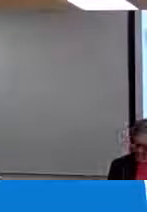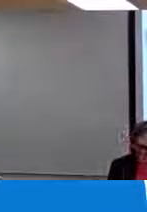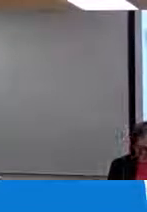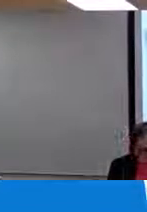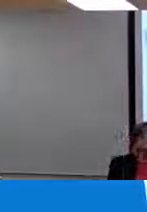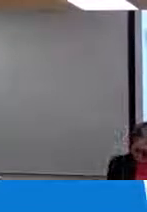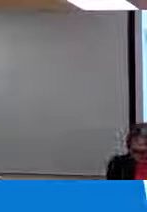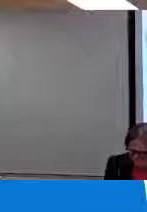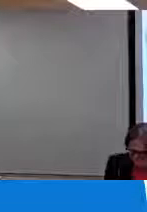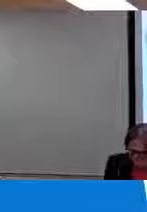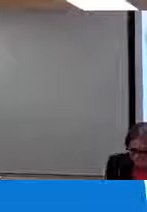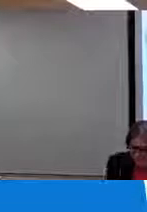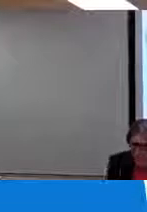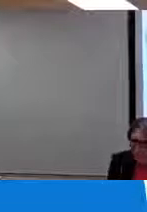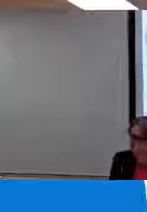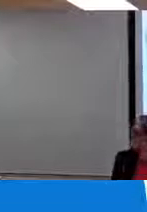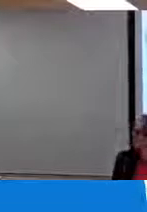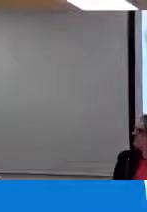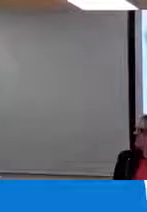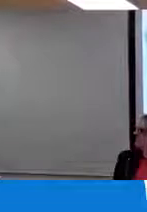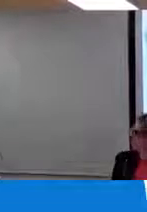than I was originally allocated.